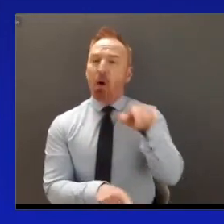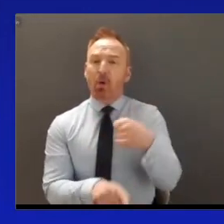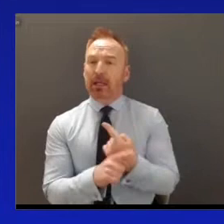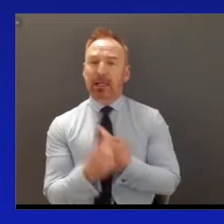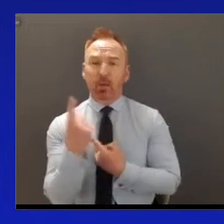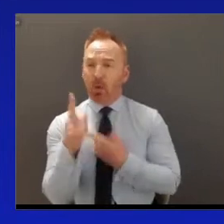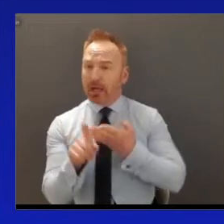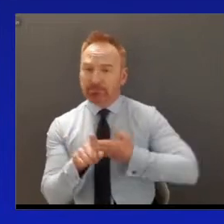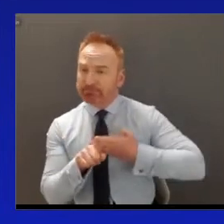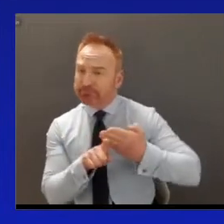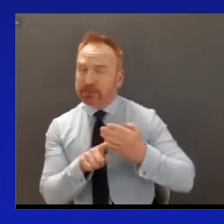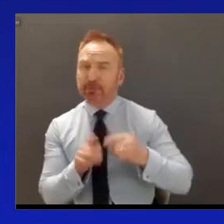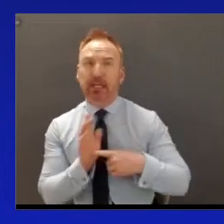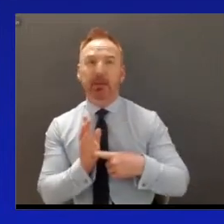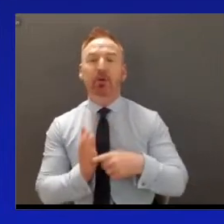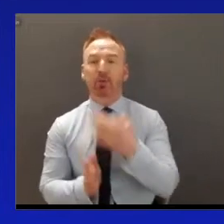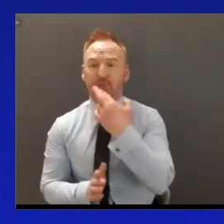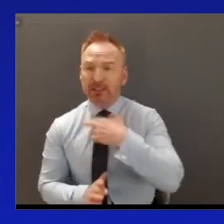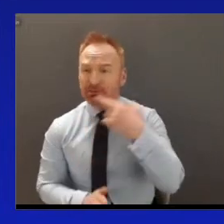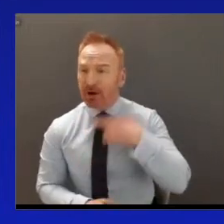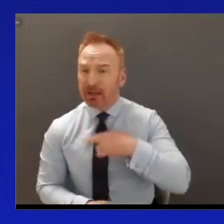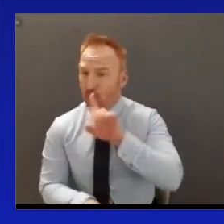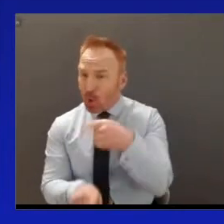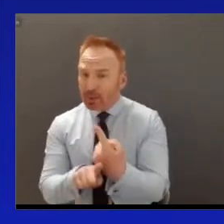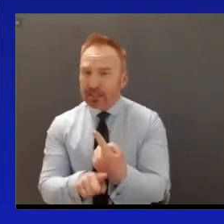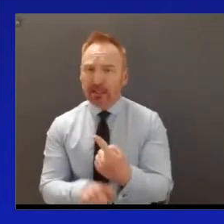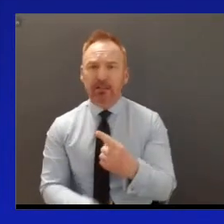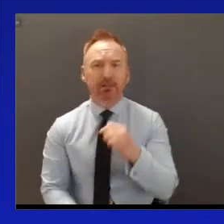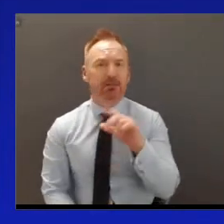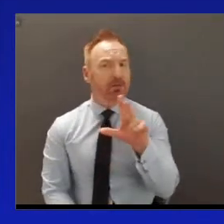retail. It's not just restaurants. It's not just,